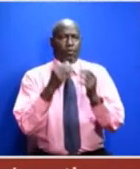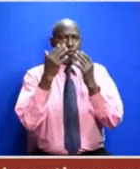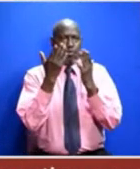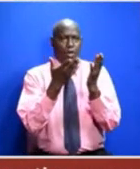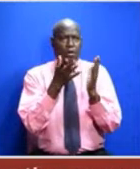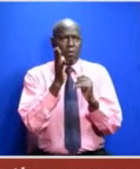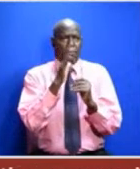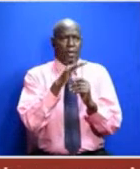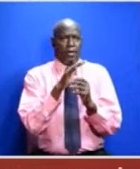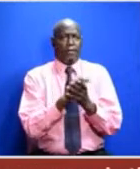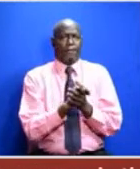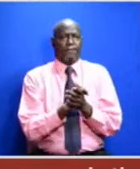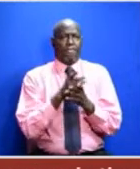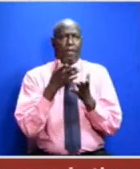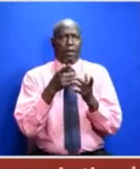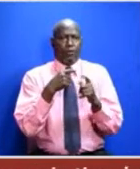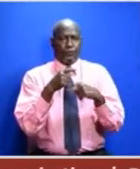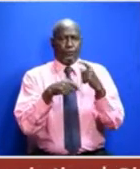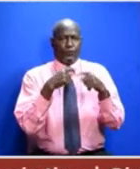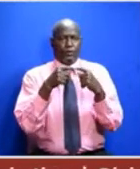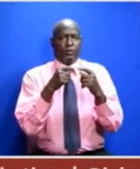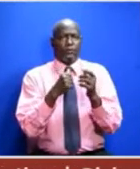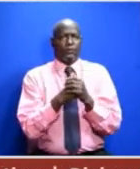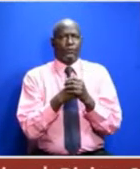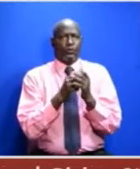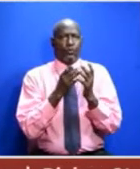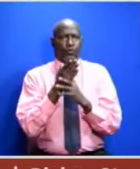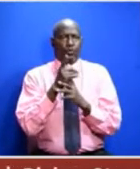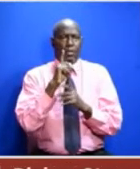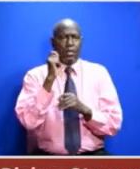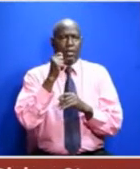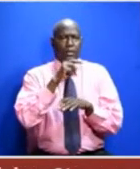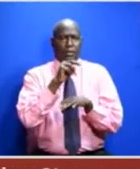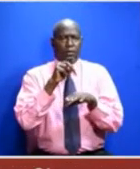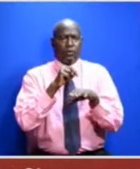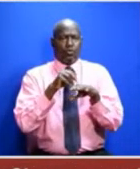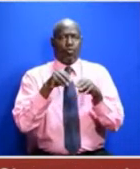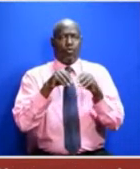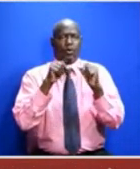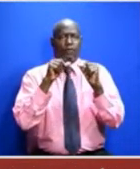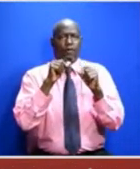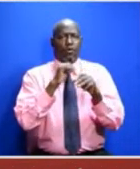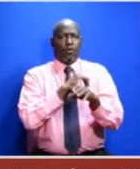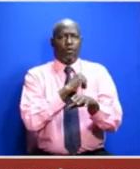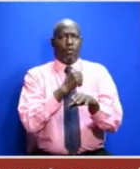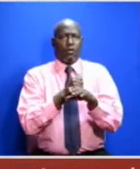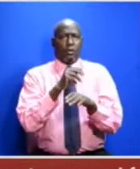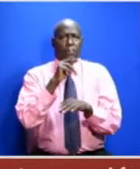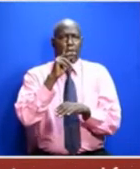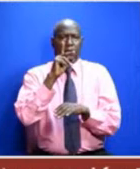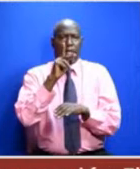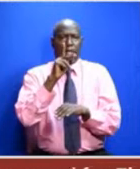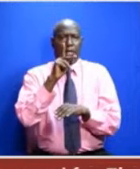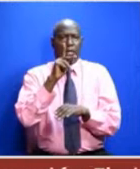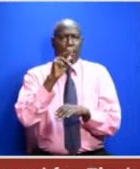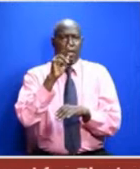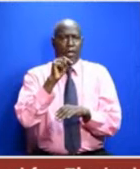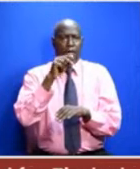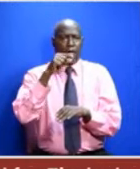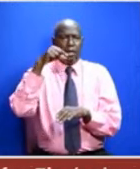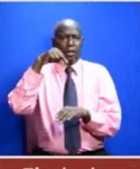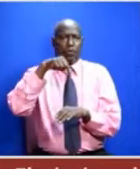Welcome back to the broadcast. Now moving on swiftly through the Kenya National Qualifications Authority, KNQA,